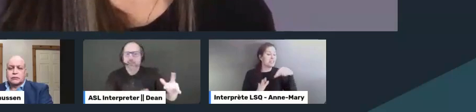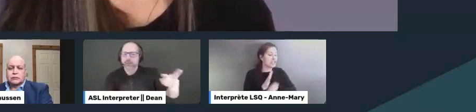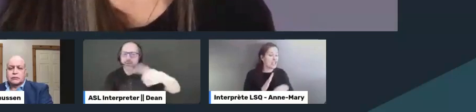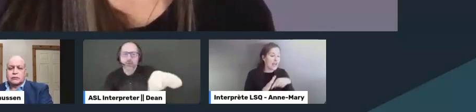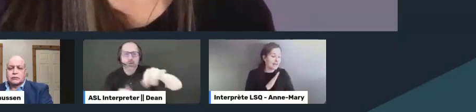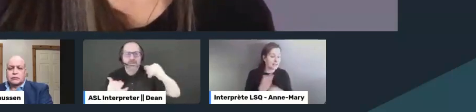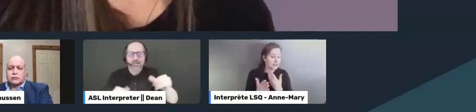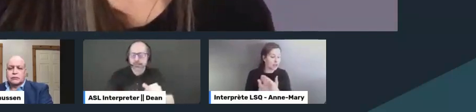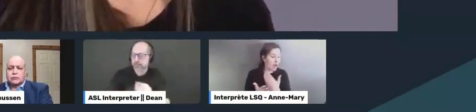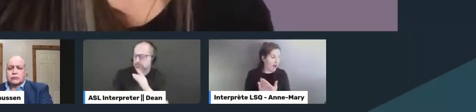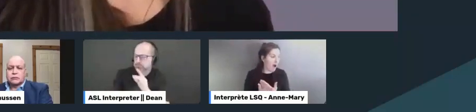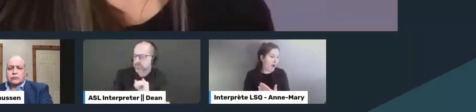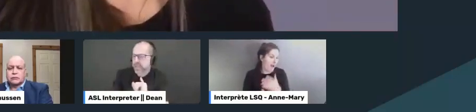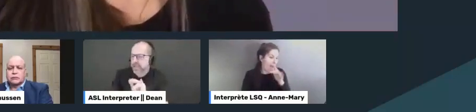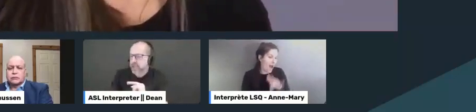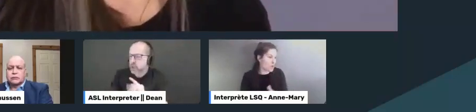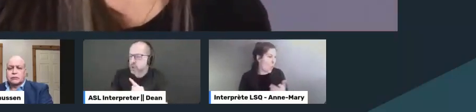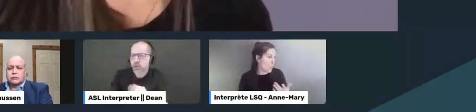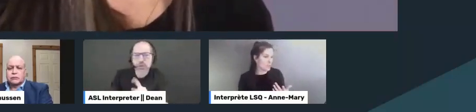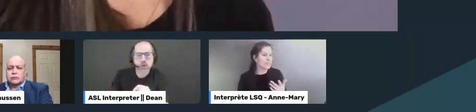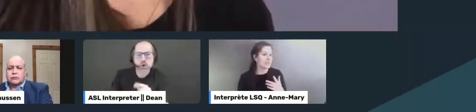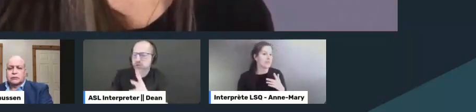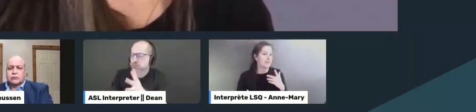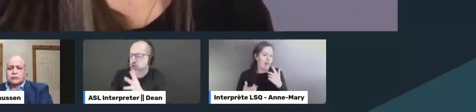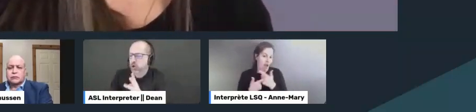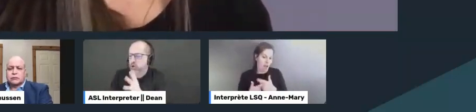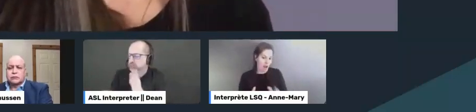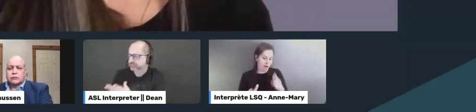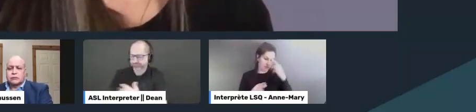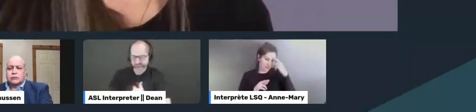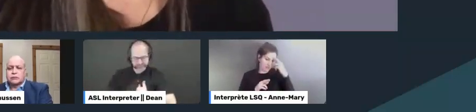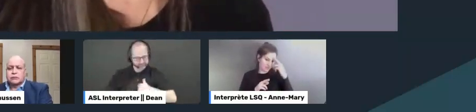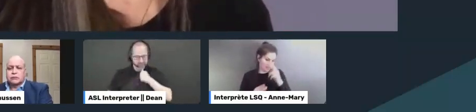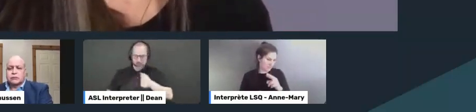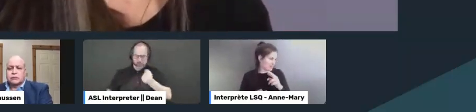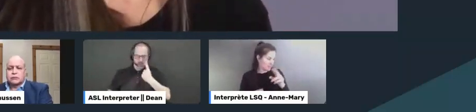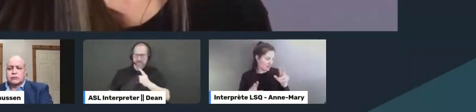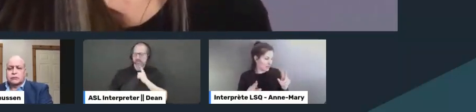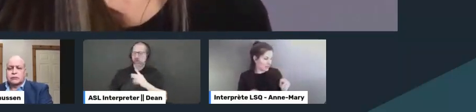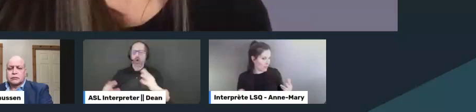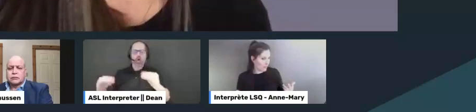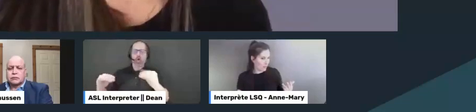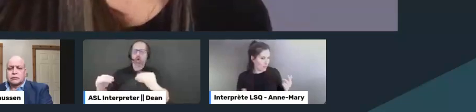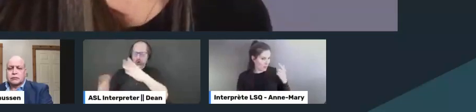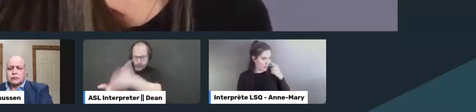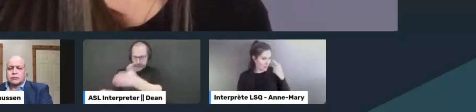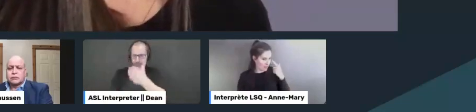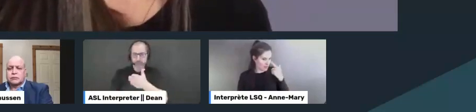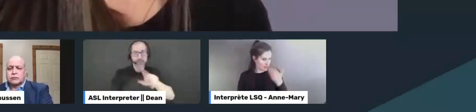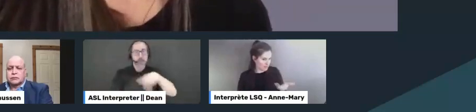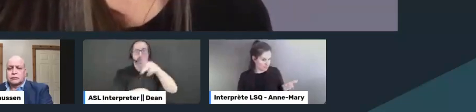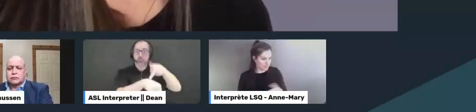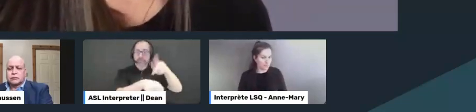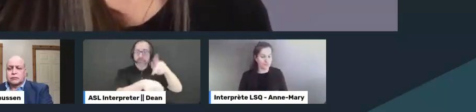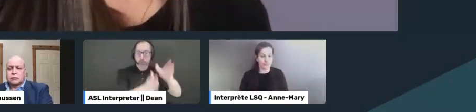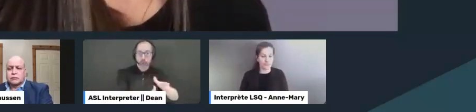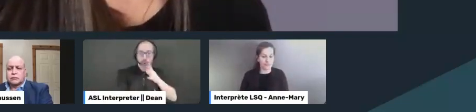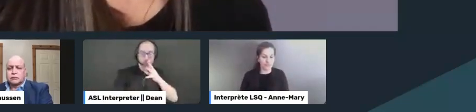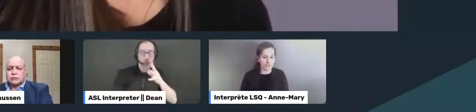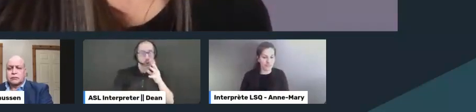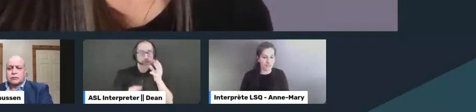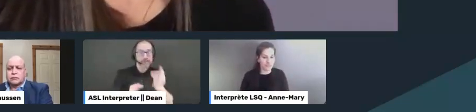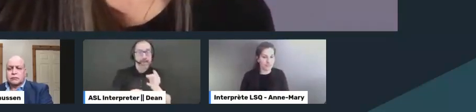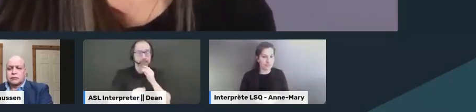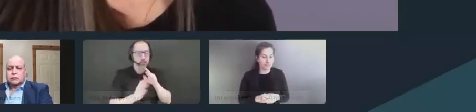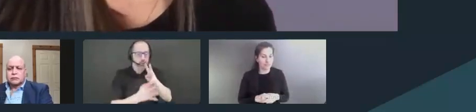talk Inuktitut to each other because the teacher doesn't understand, in principals who decide to ignore language of education